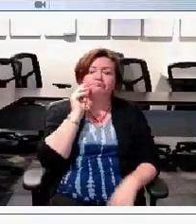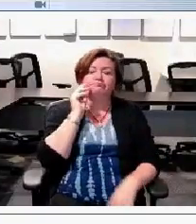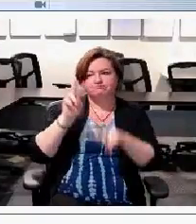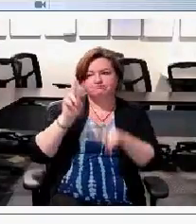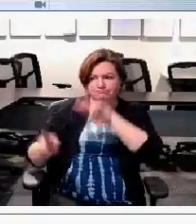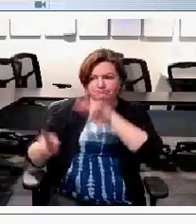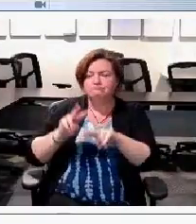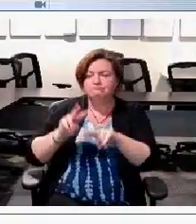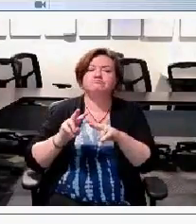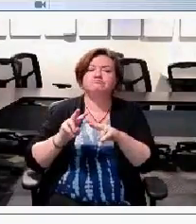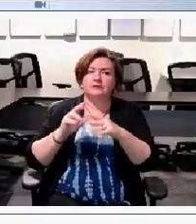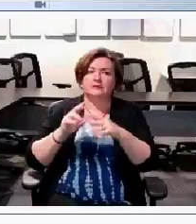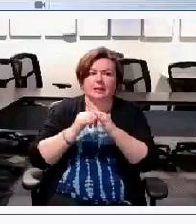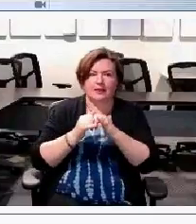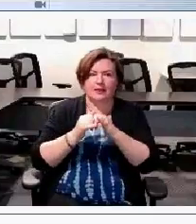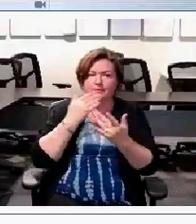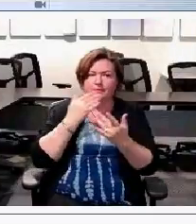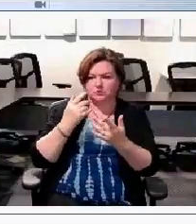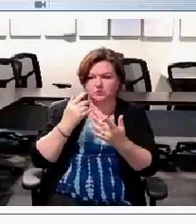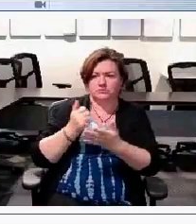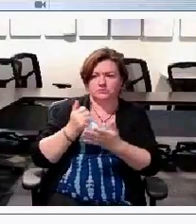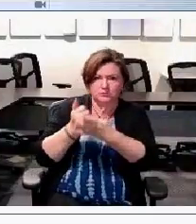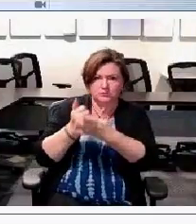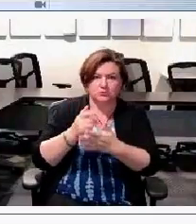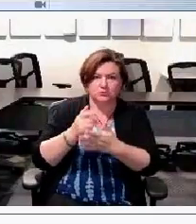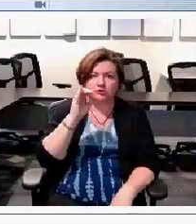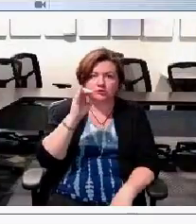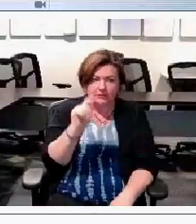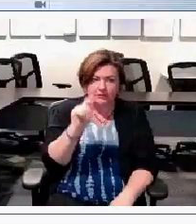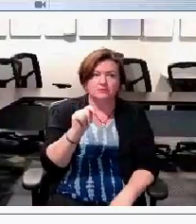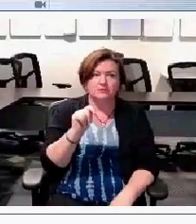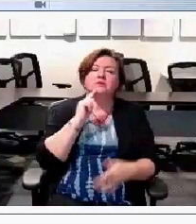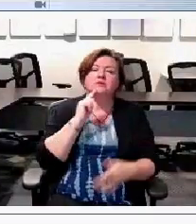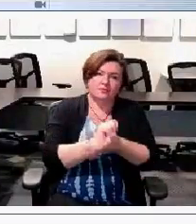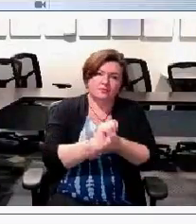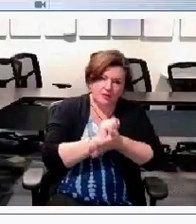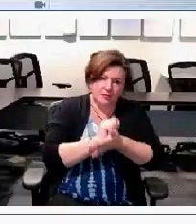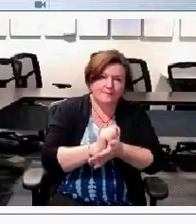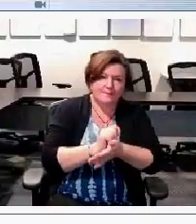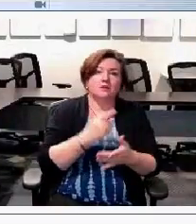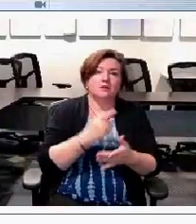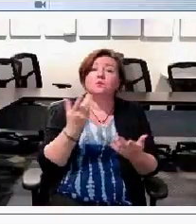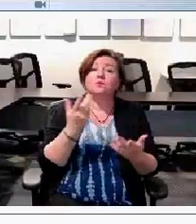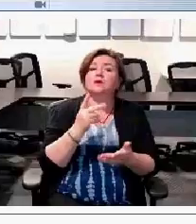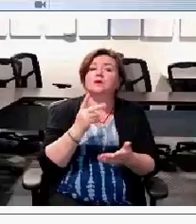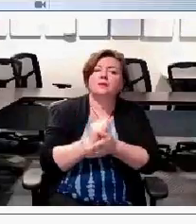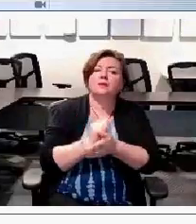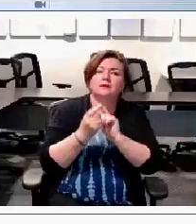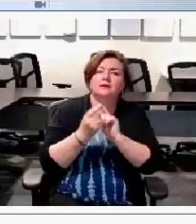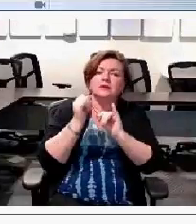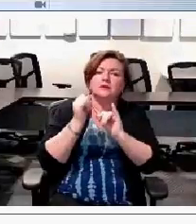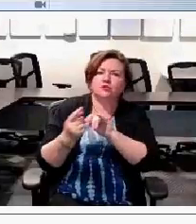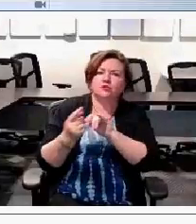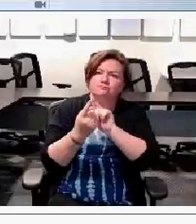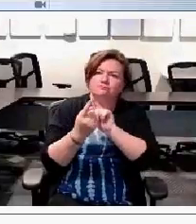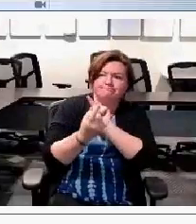Assessments, treatment, consultation. Most of the therapy, a lot of the therapy we do is individual